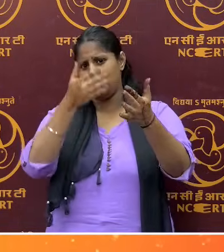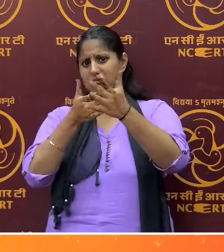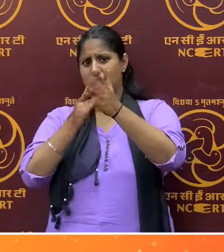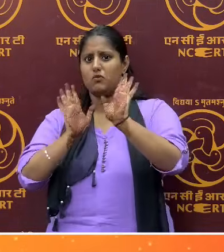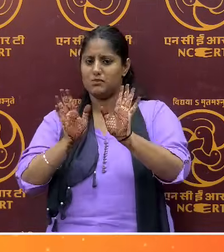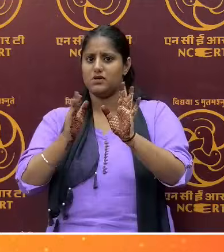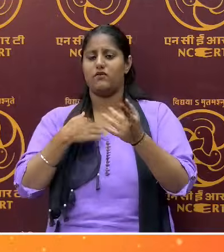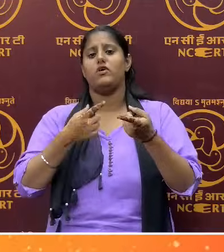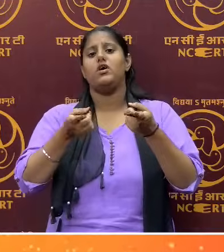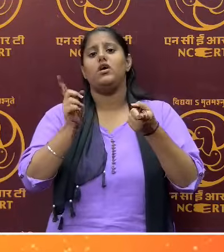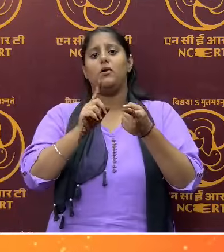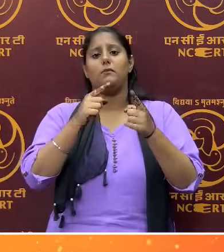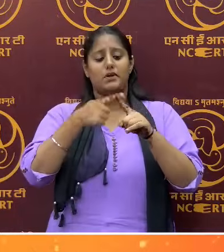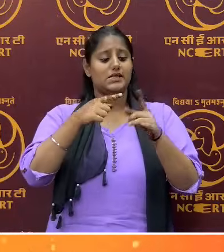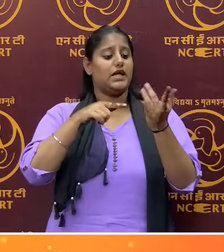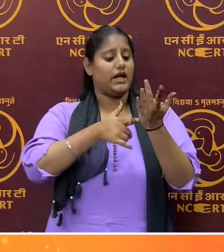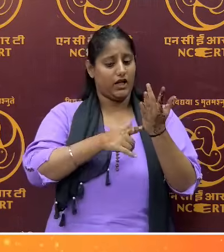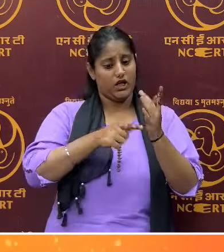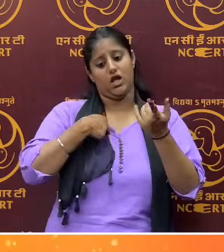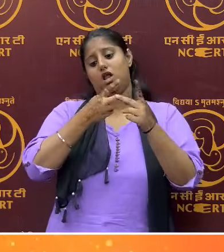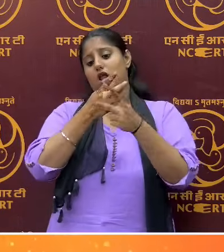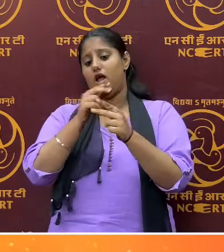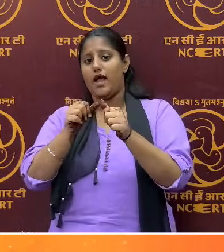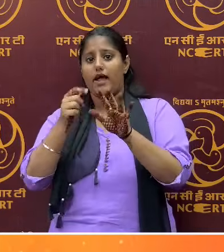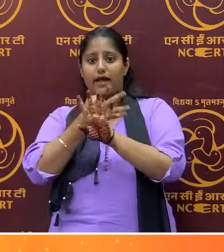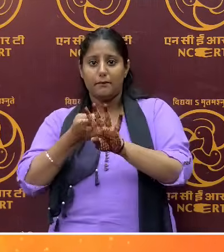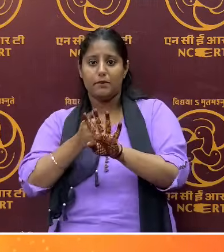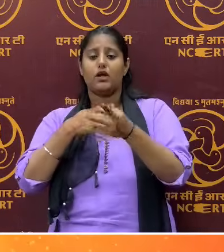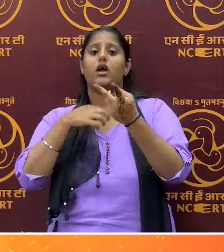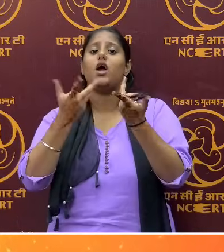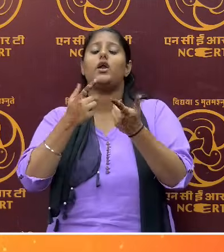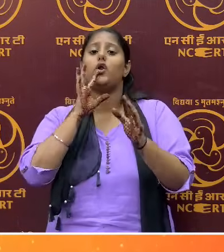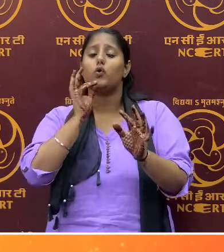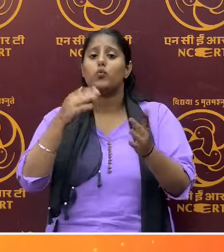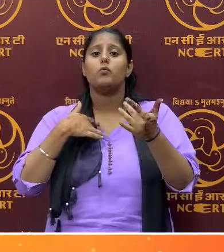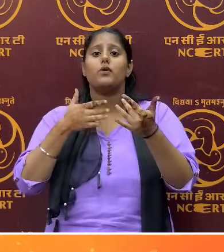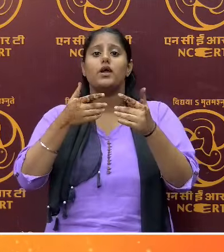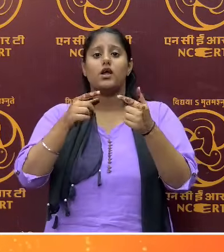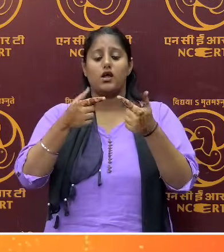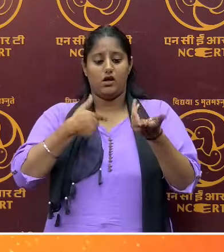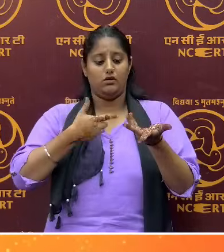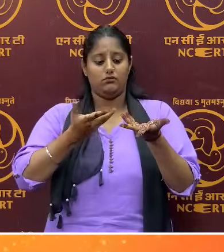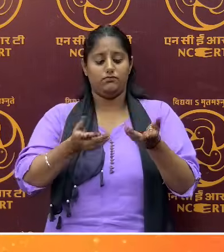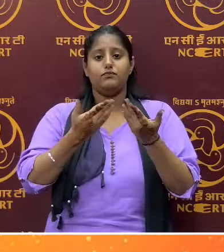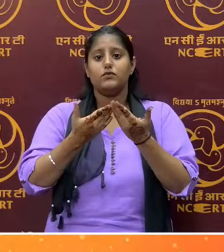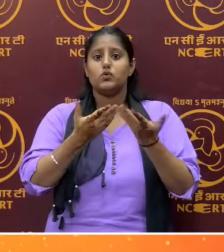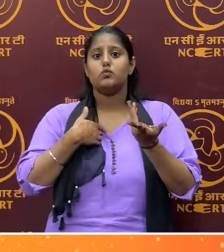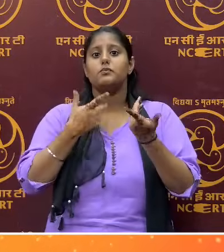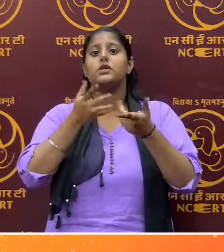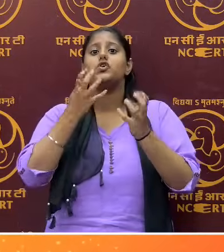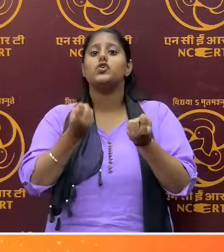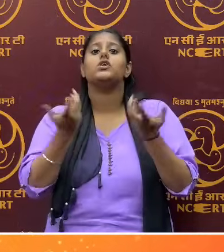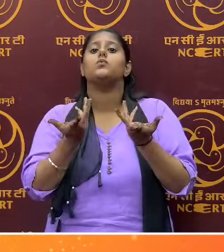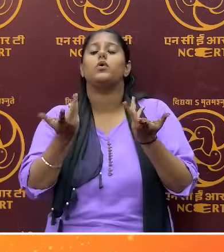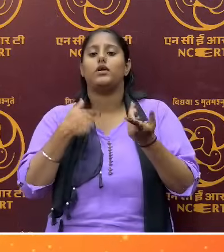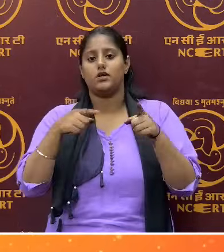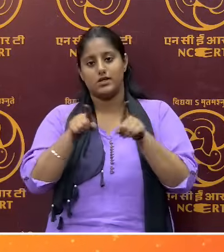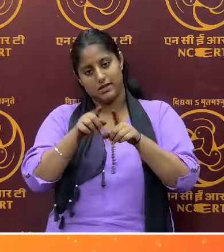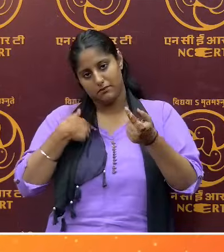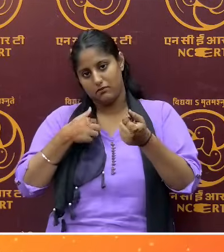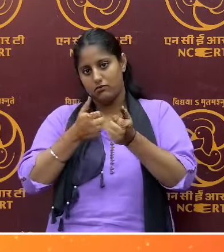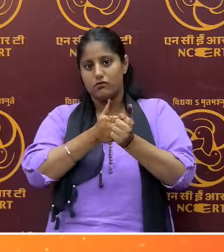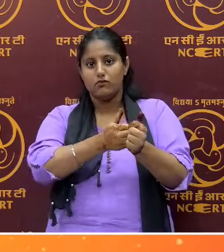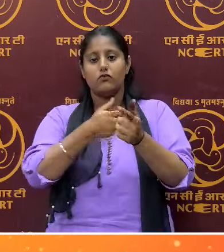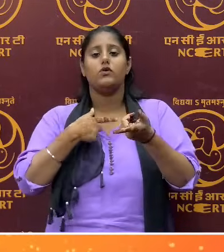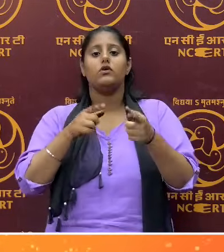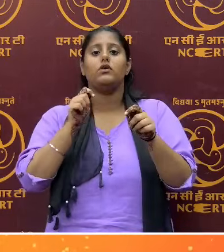and we as a technical part or academic part, we want to see that exactly what in a field we require to modify further here, and where the modification